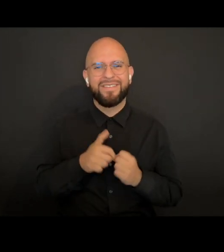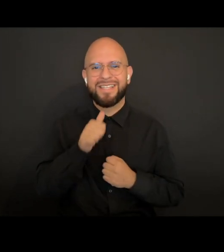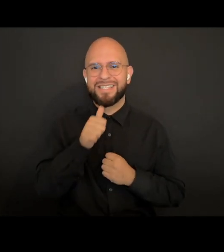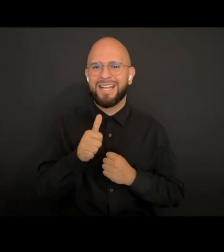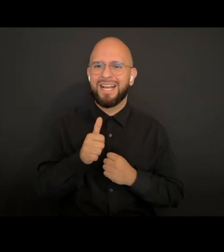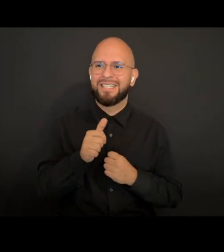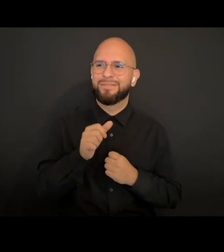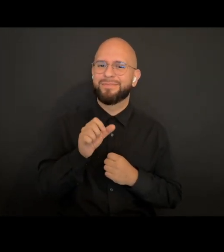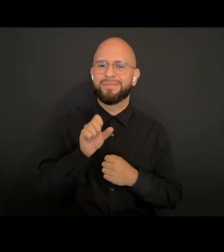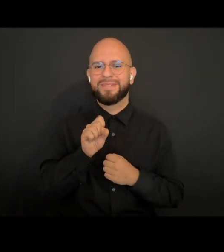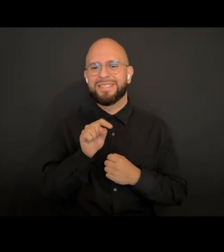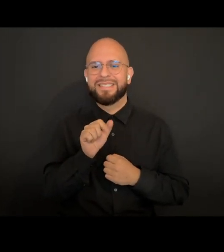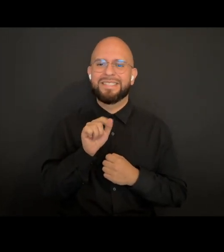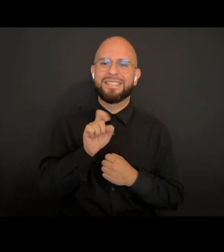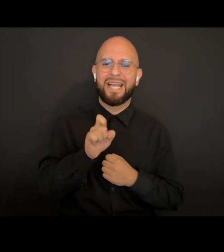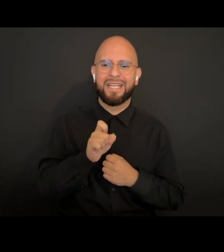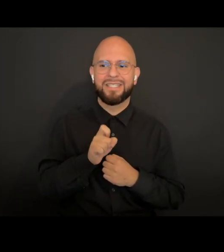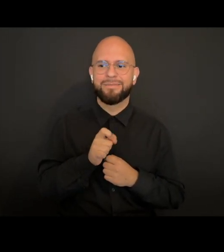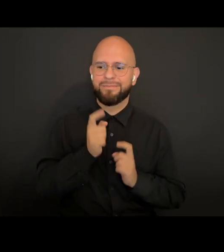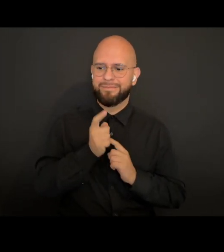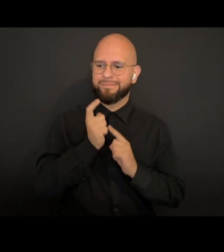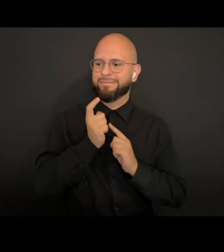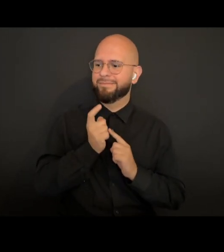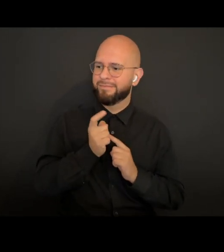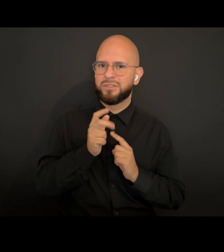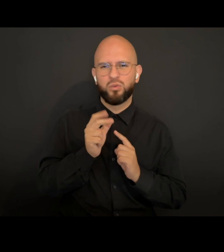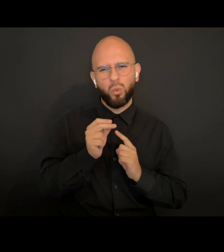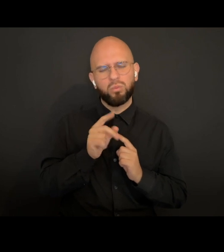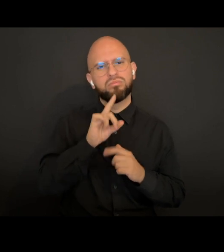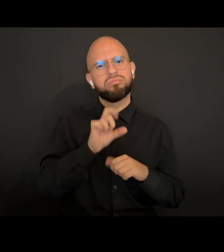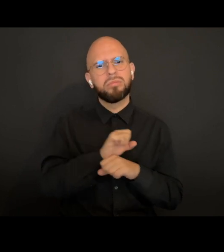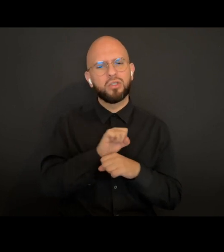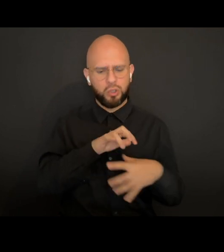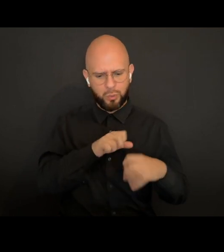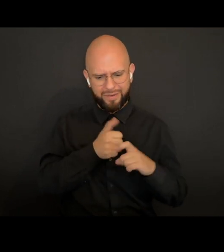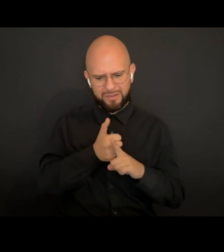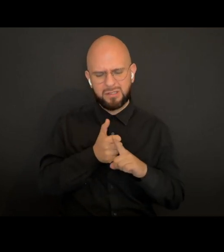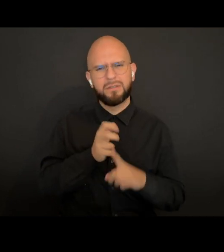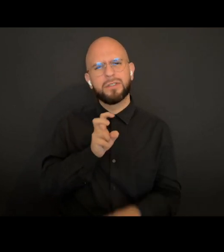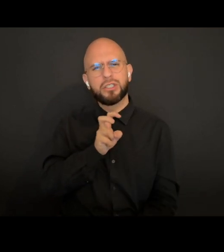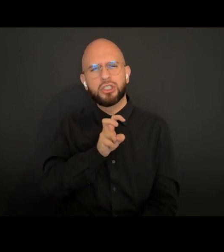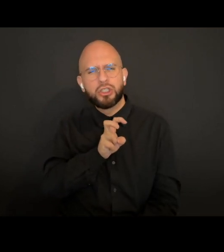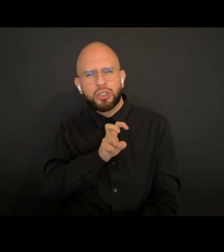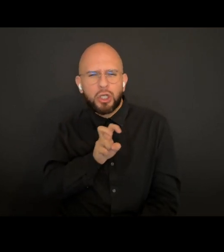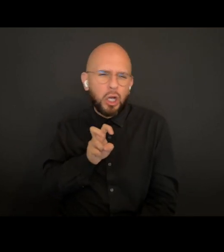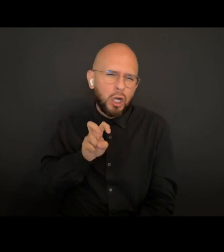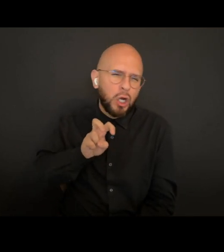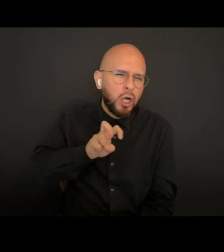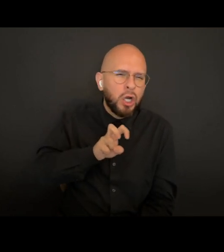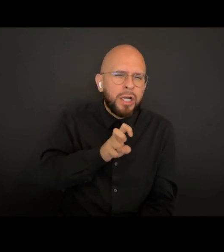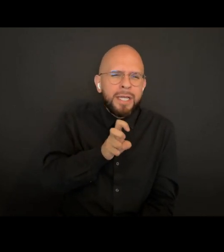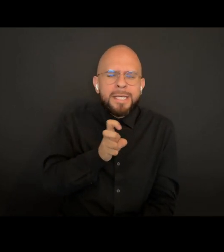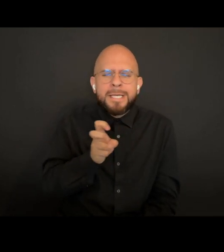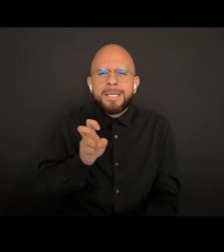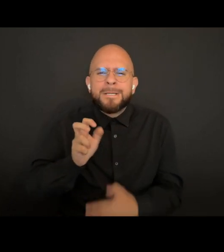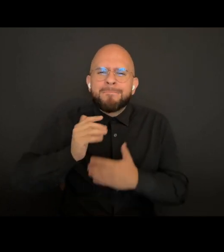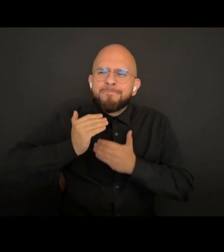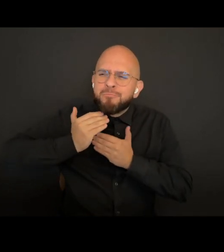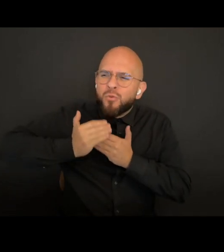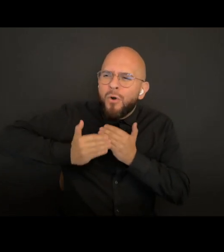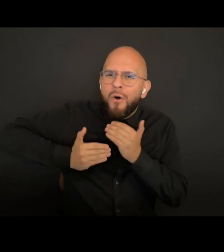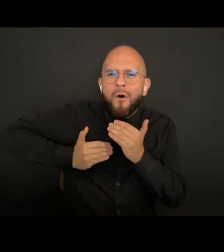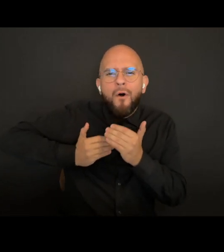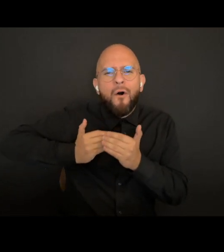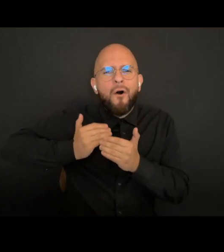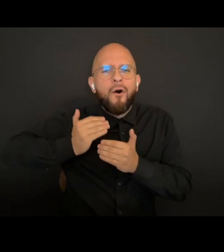a state, but a journey or a